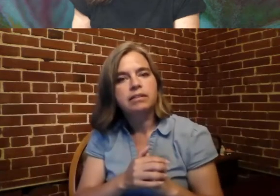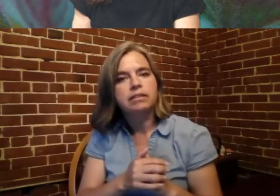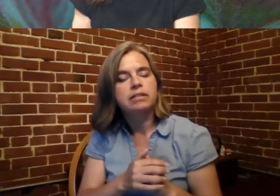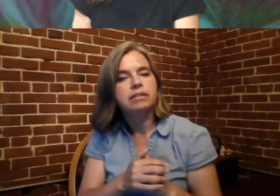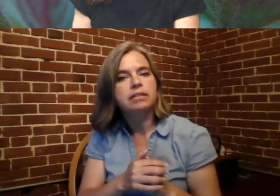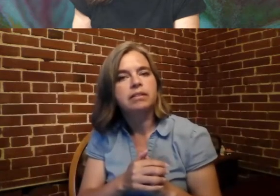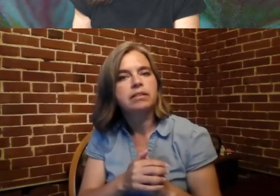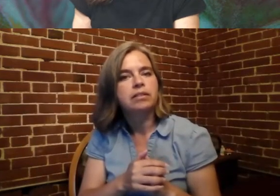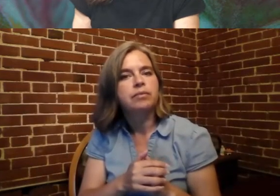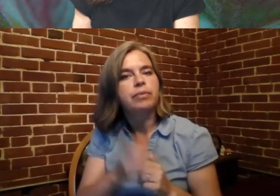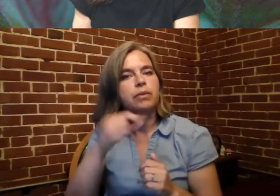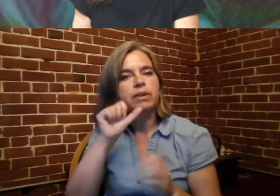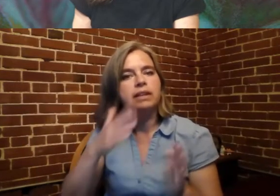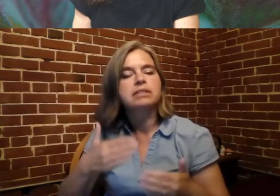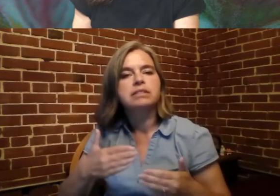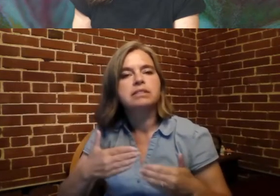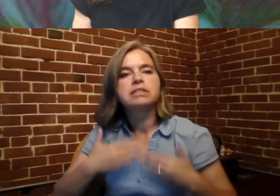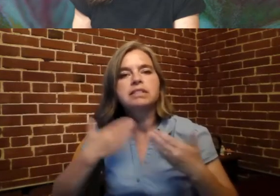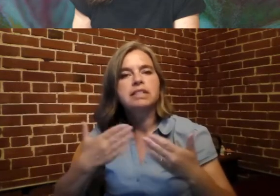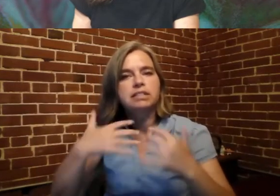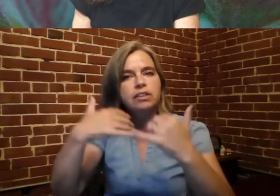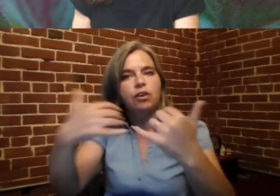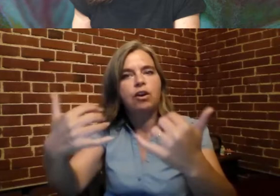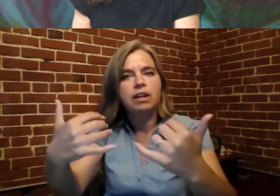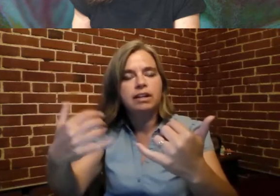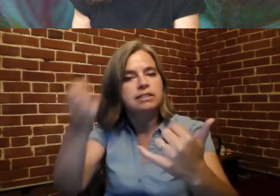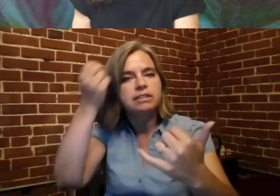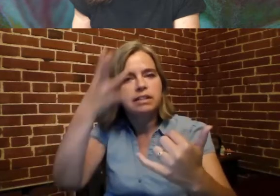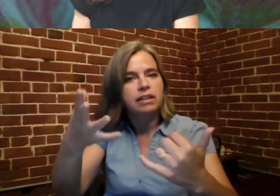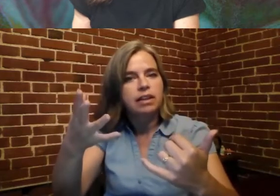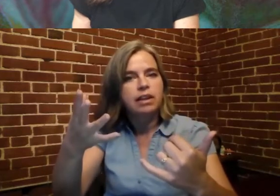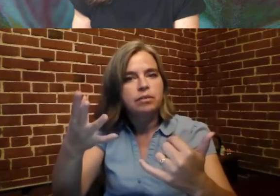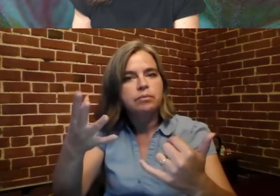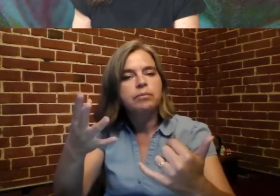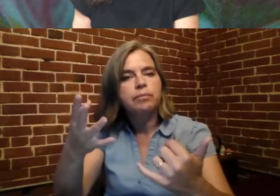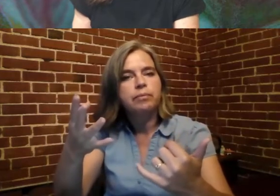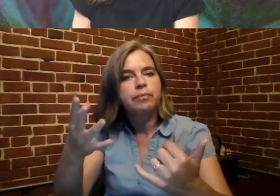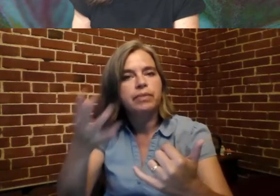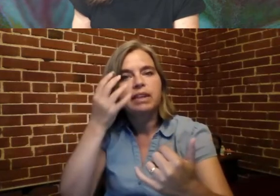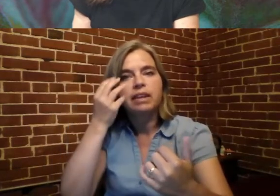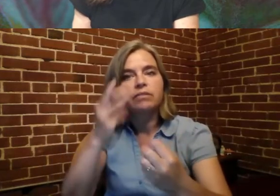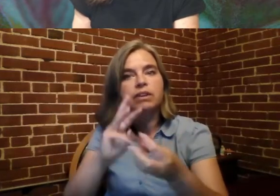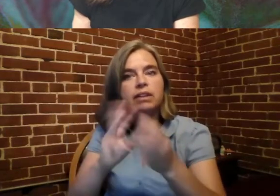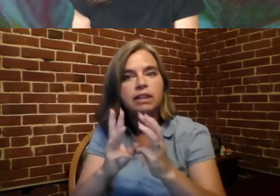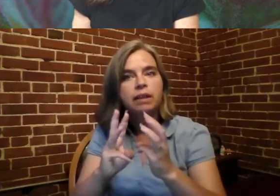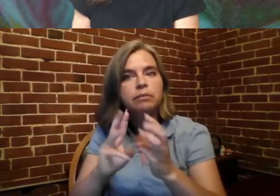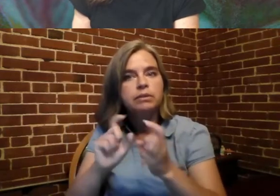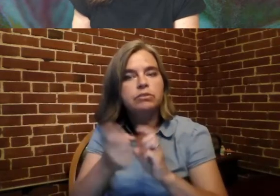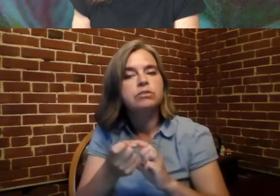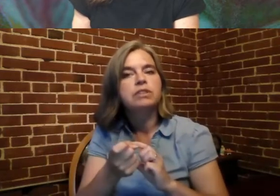any suggestion to the audience either in this animation, whether climate change is